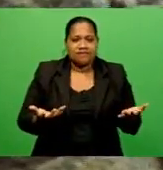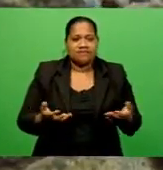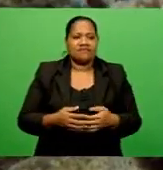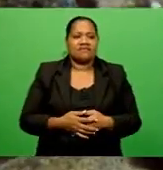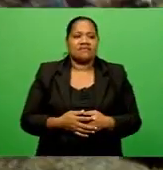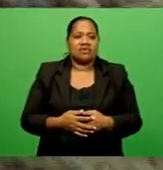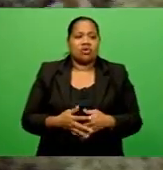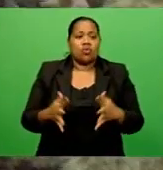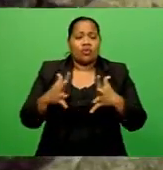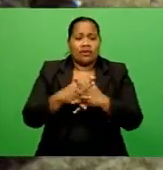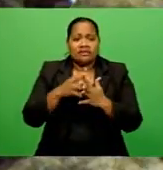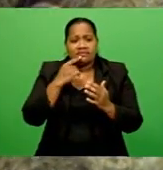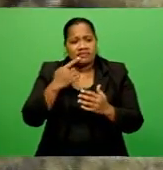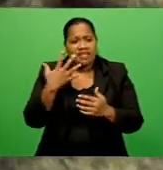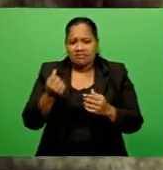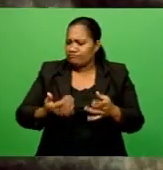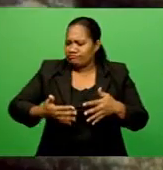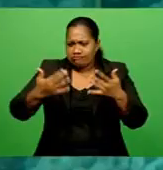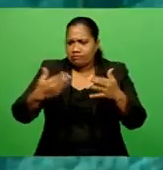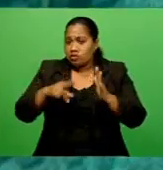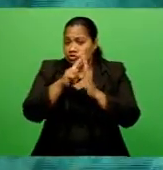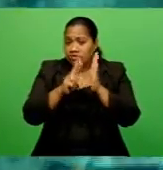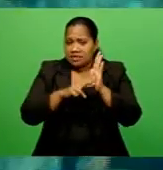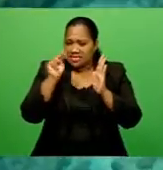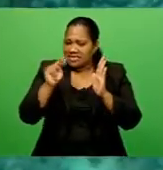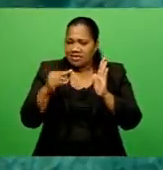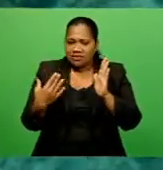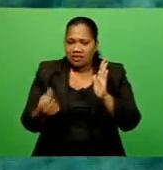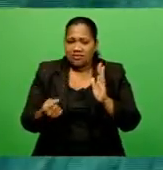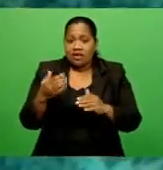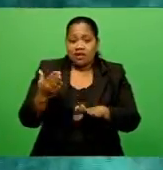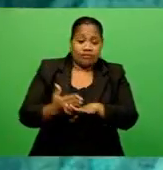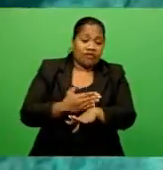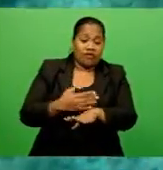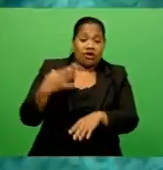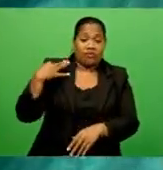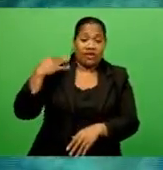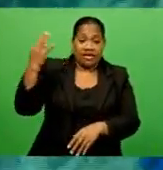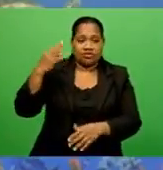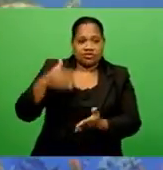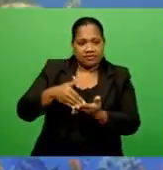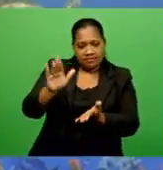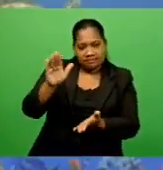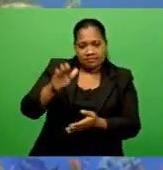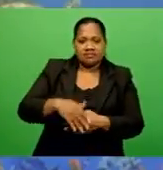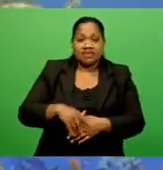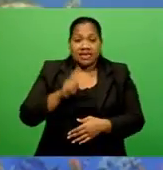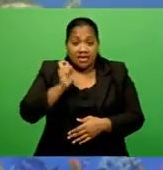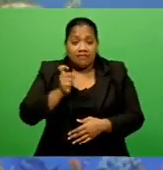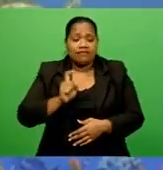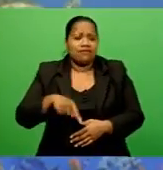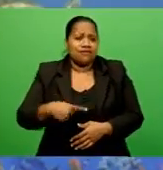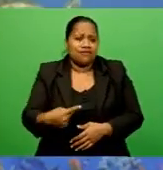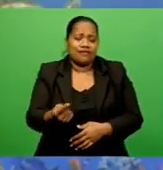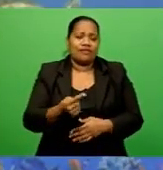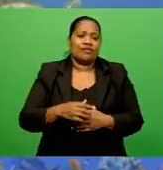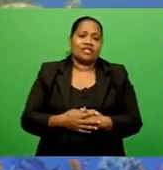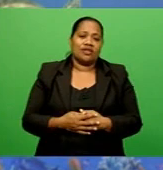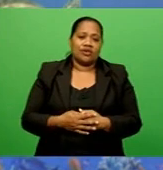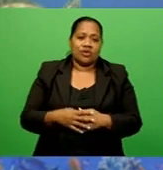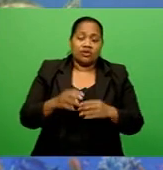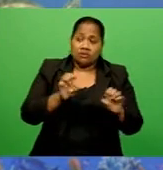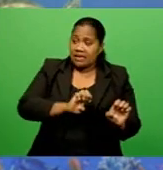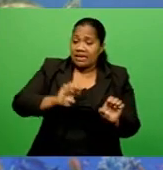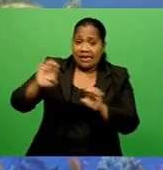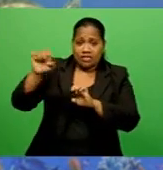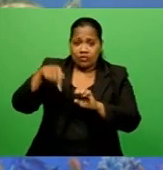says several regulations need to be met before the applications will be approved. So if we continue to export this